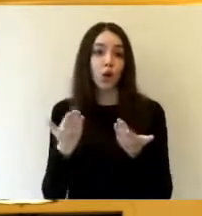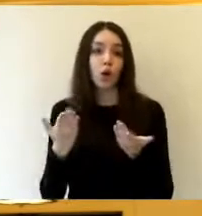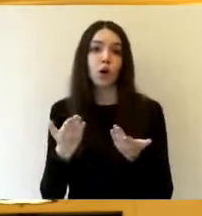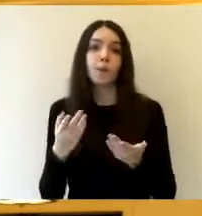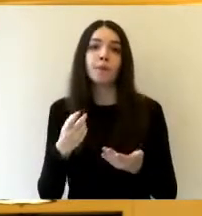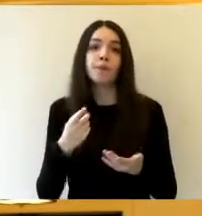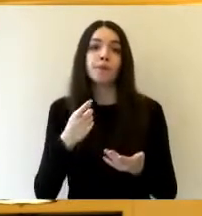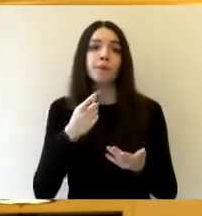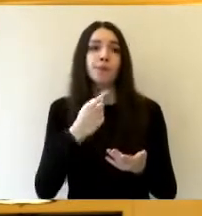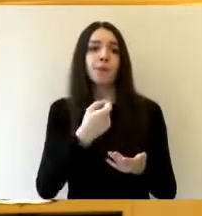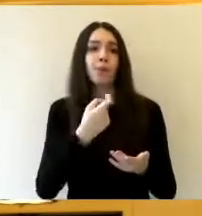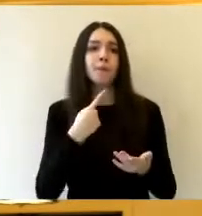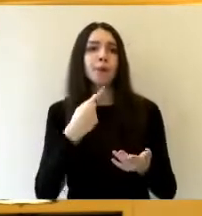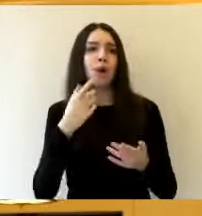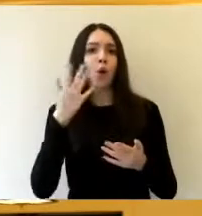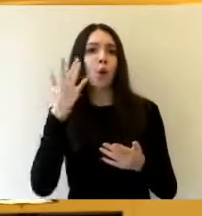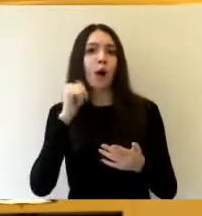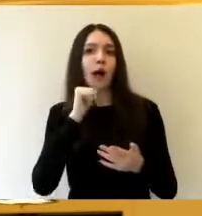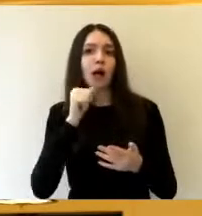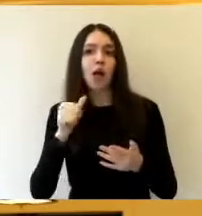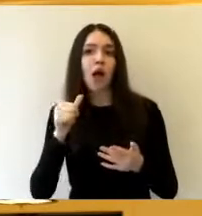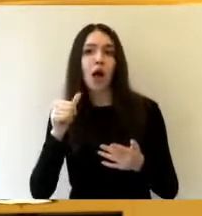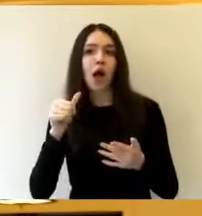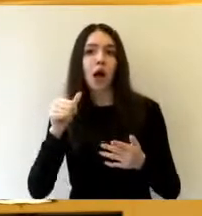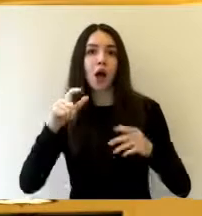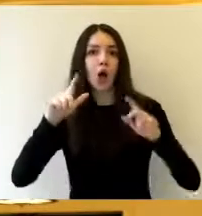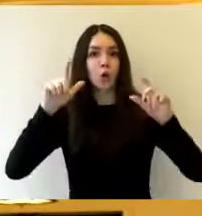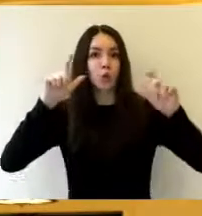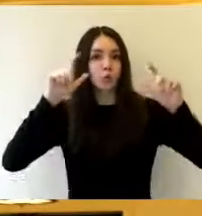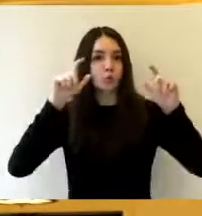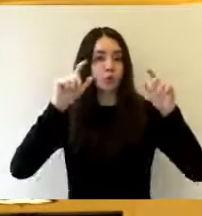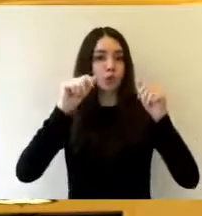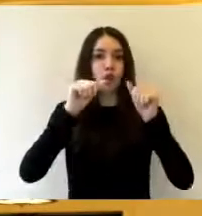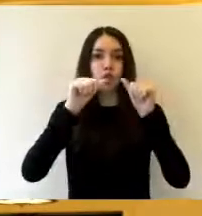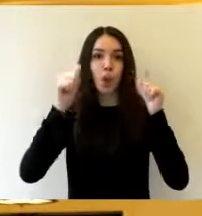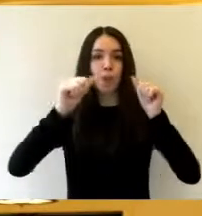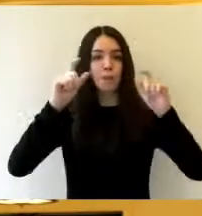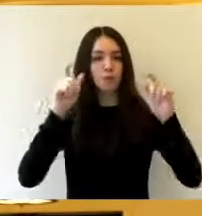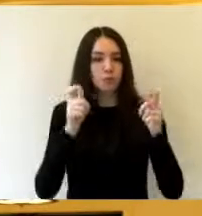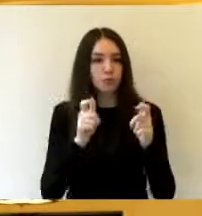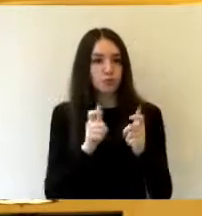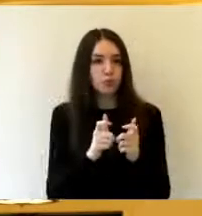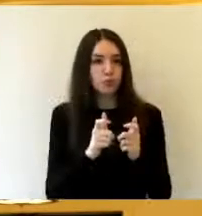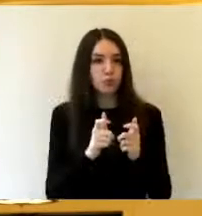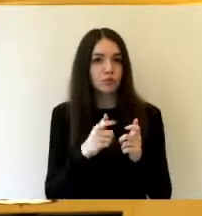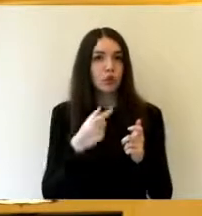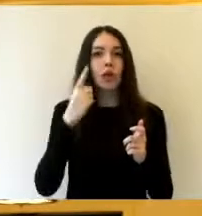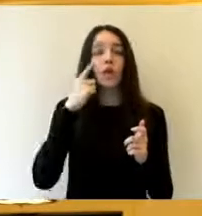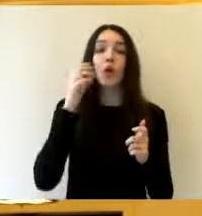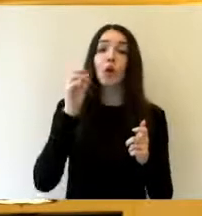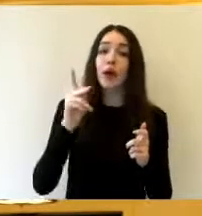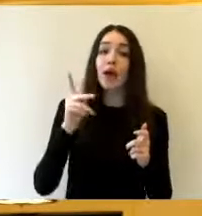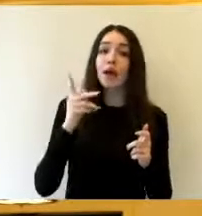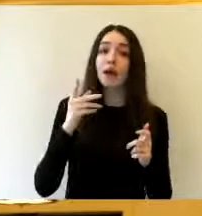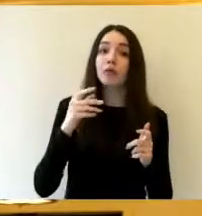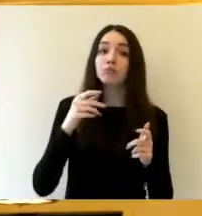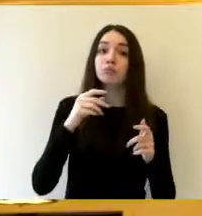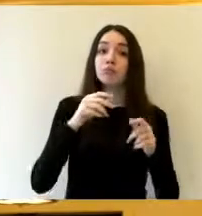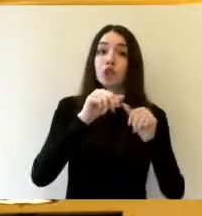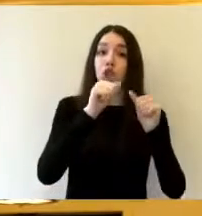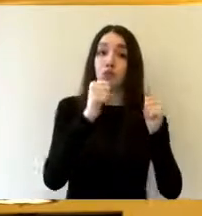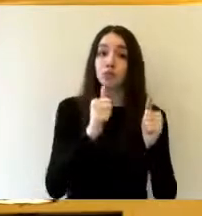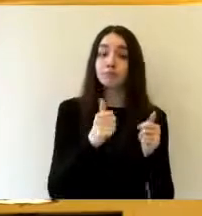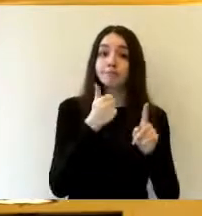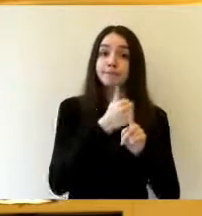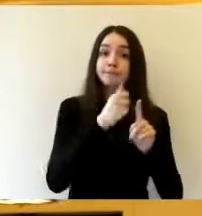really small, like ultra small. And so I thought, well, maybe I should also go small in terms of the concept. So that kind of led me to thinking